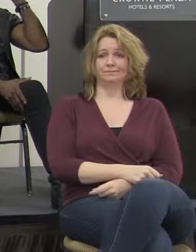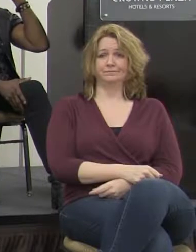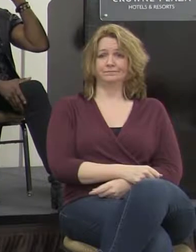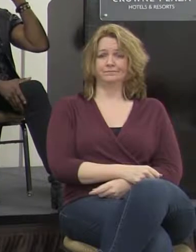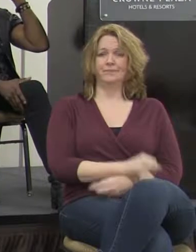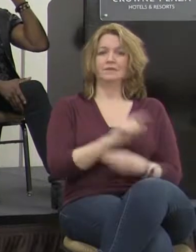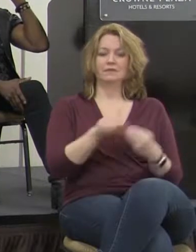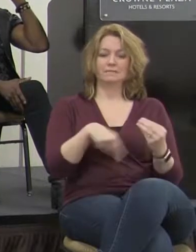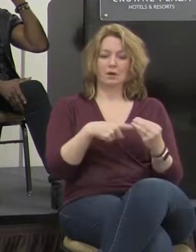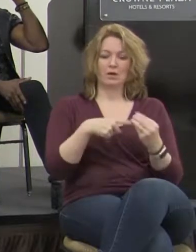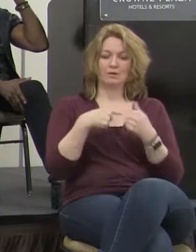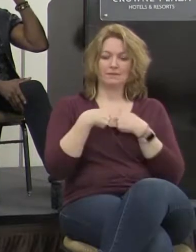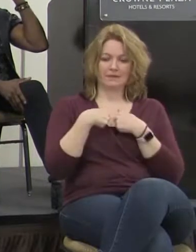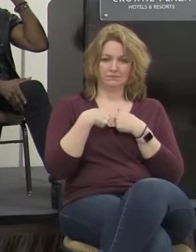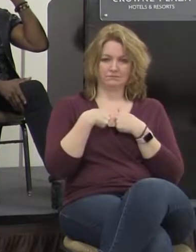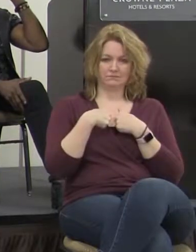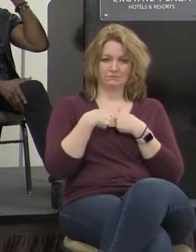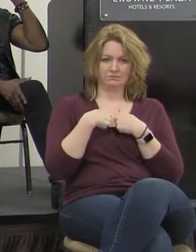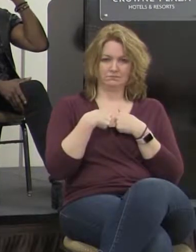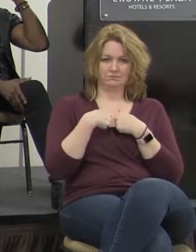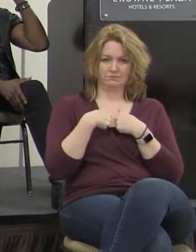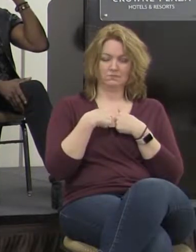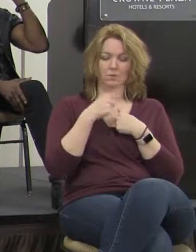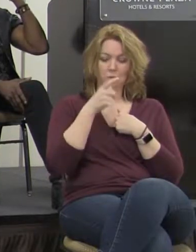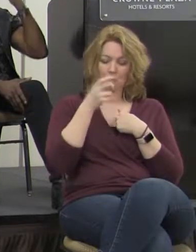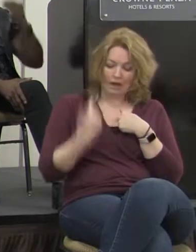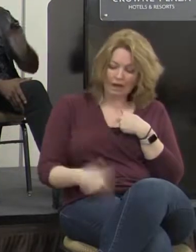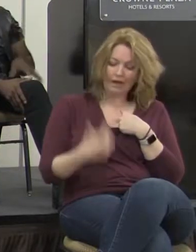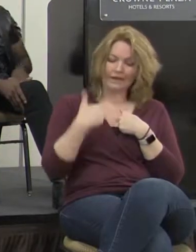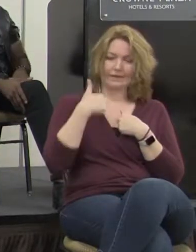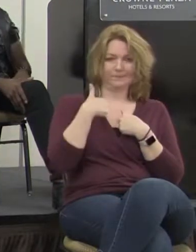This is about me, who I am.